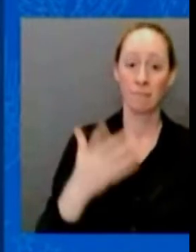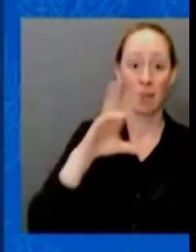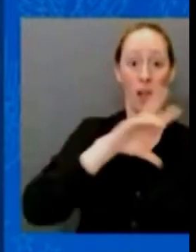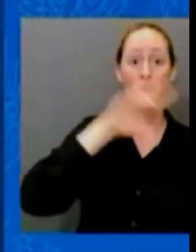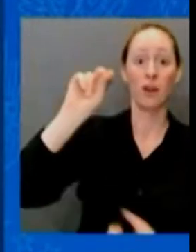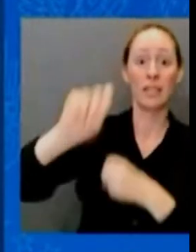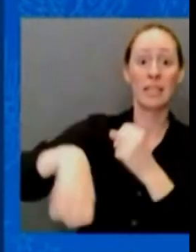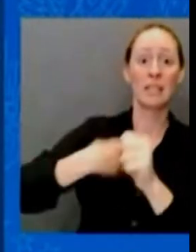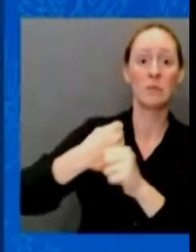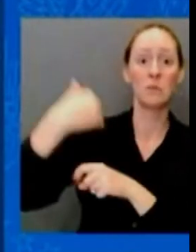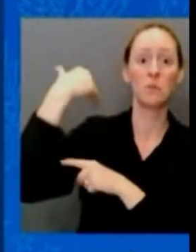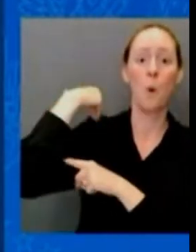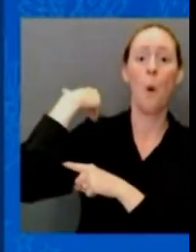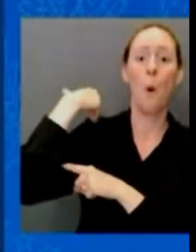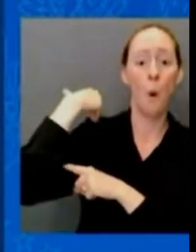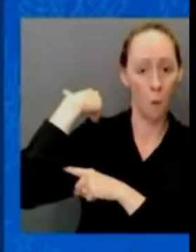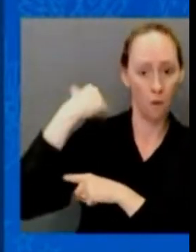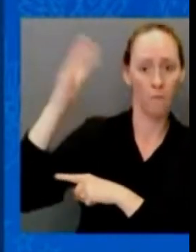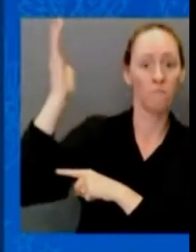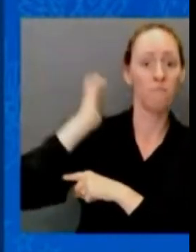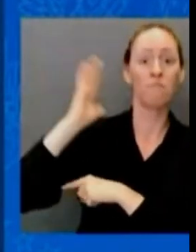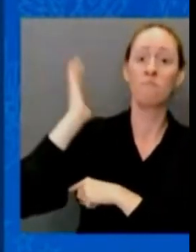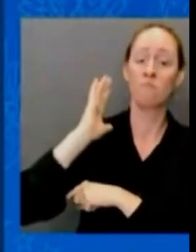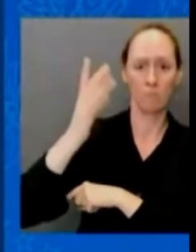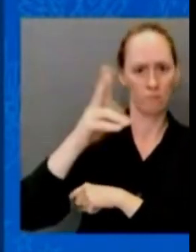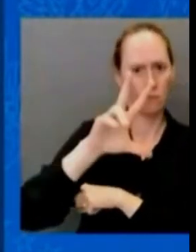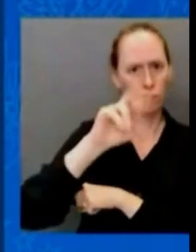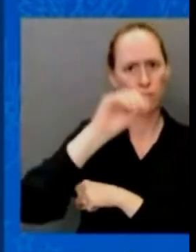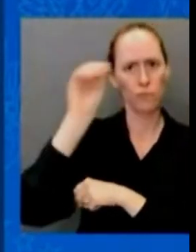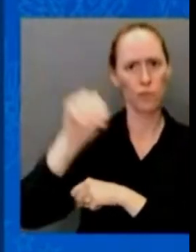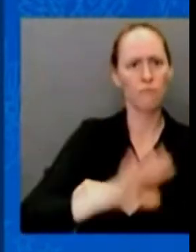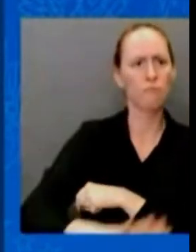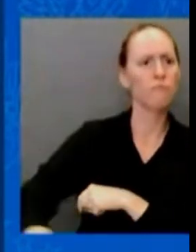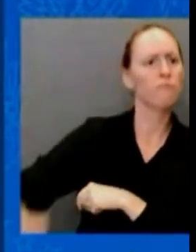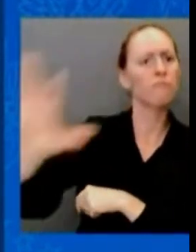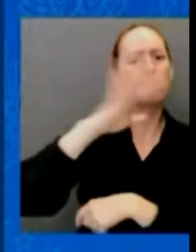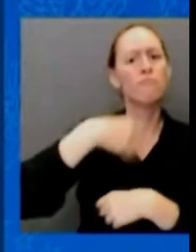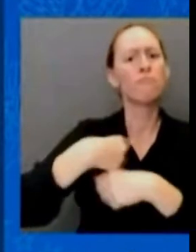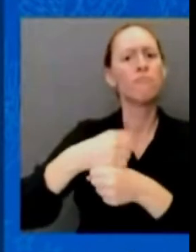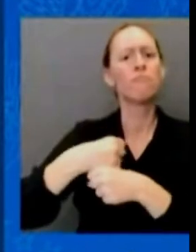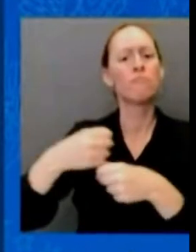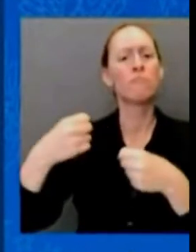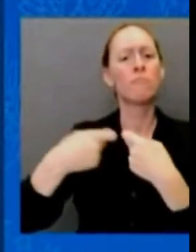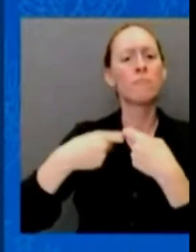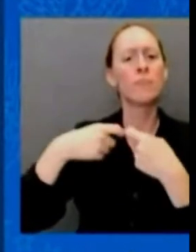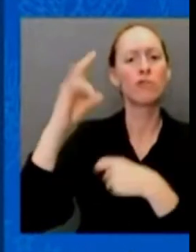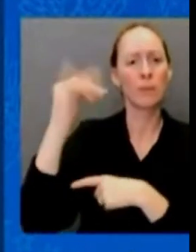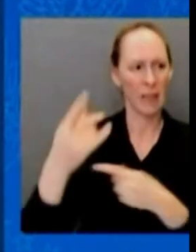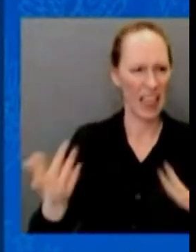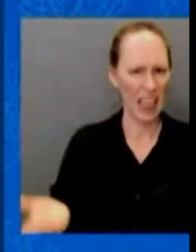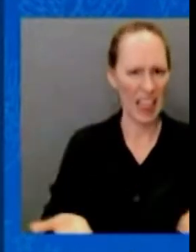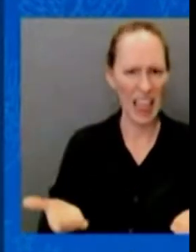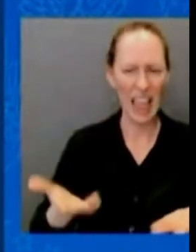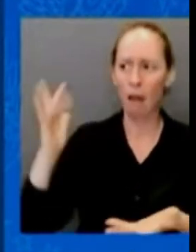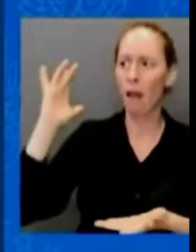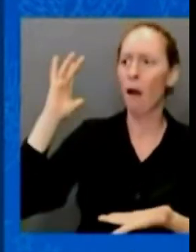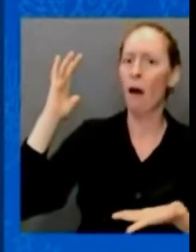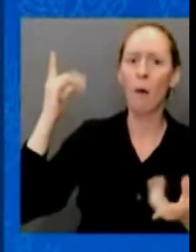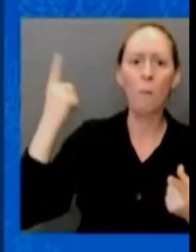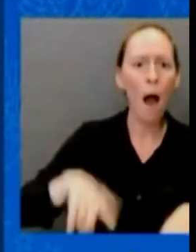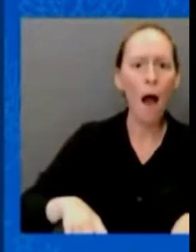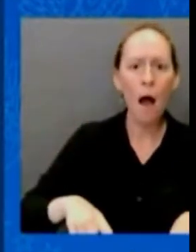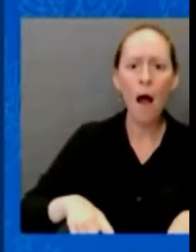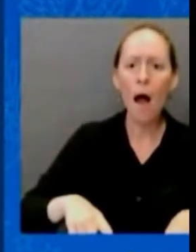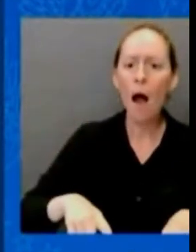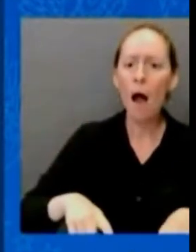30%. Then something happened. American manufacturing, the backbone of our economy, got hollowed out. Companies moved